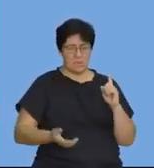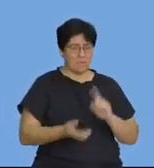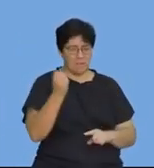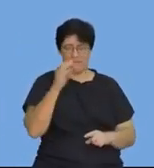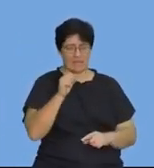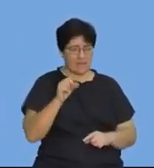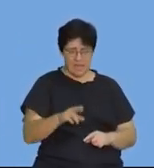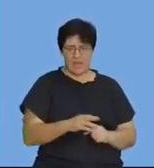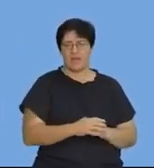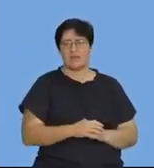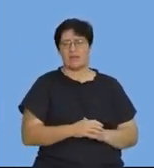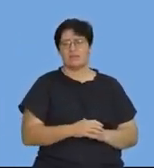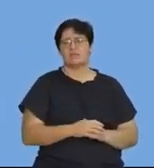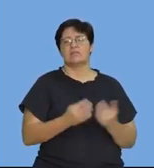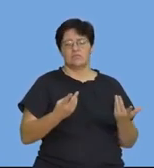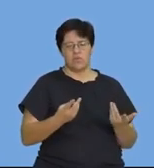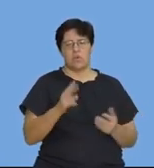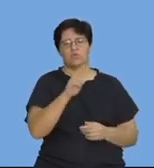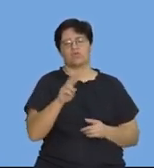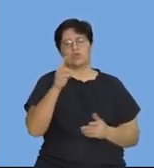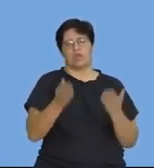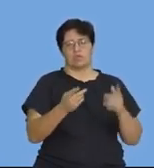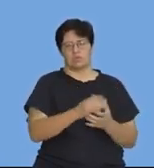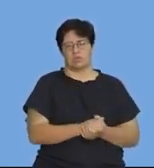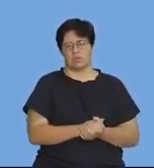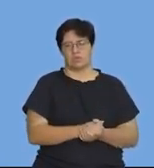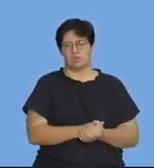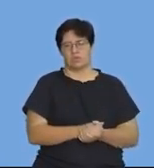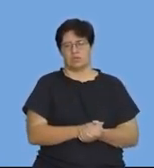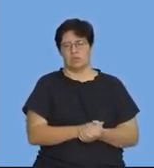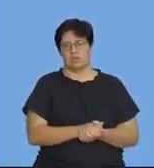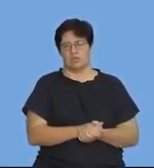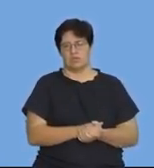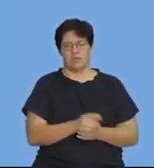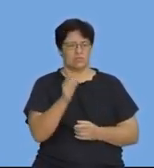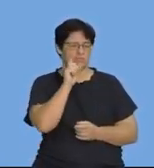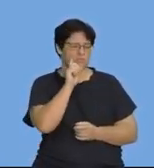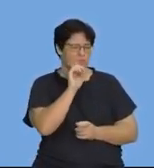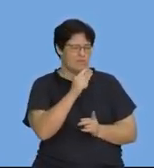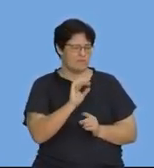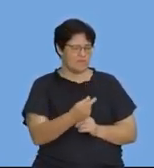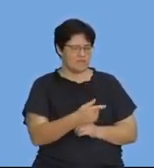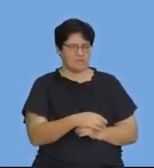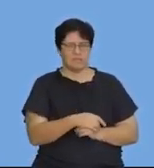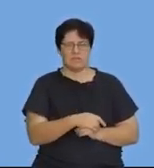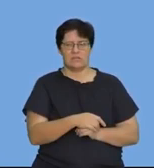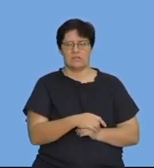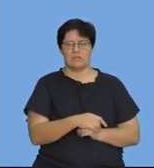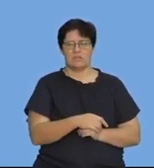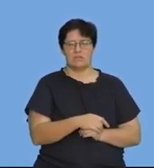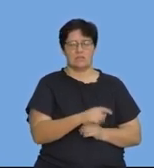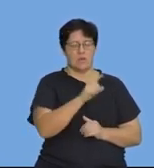go to the quadratic equation, right? So quickly, I'm just going to test this quickly. This is going to be